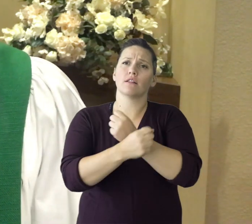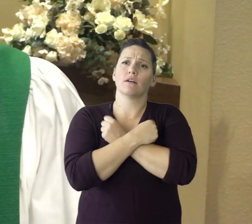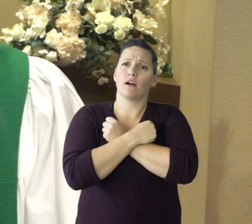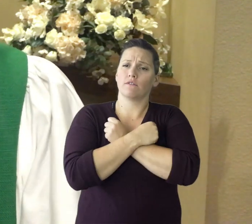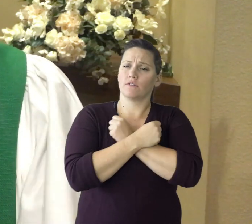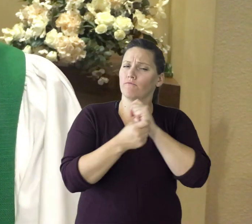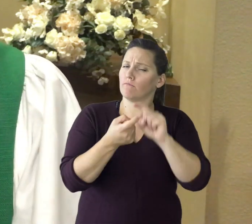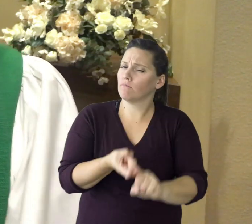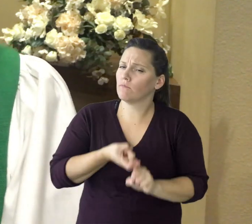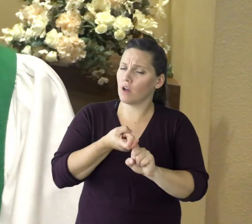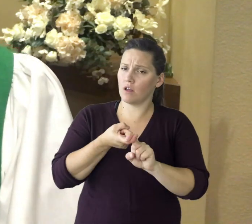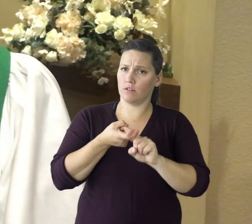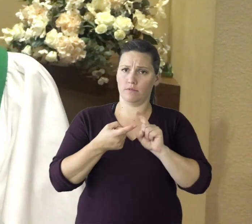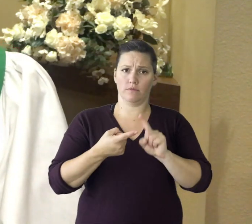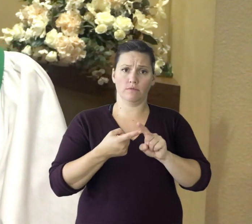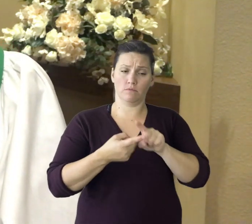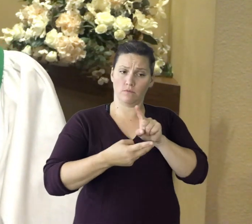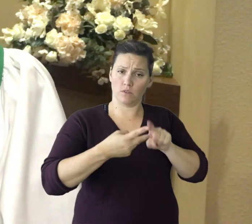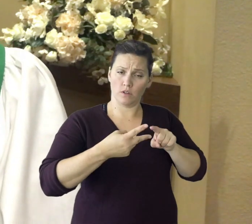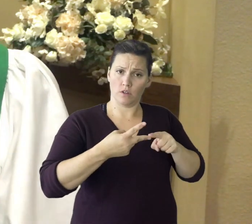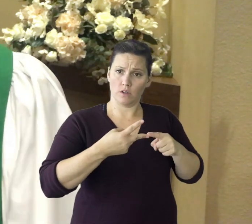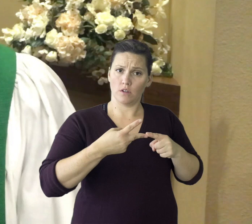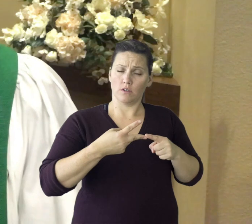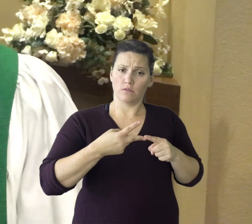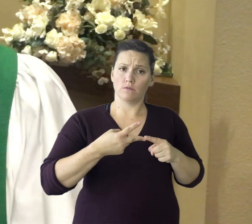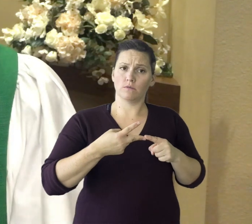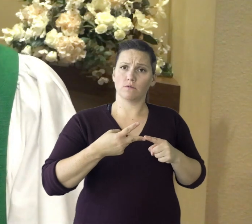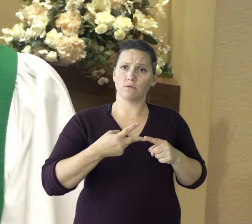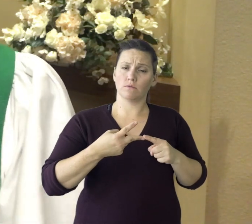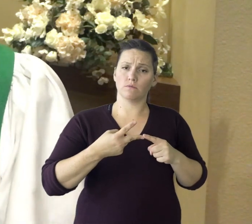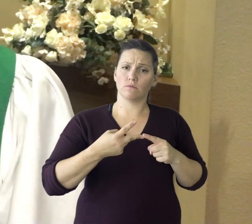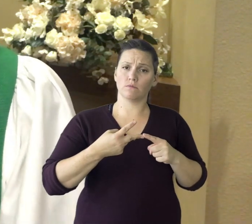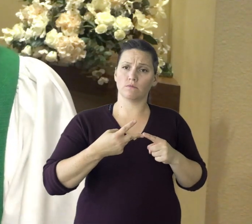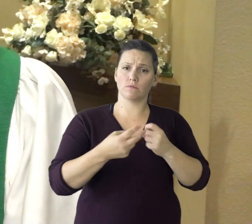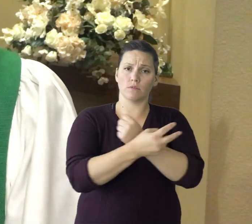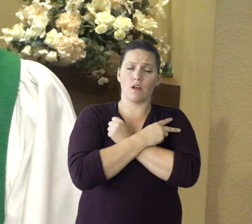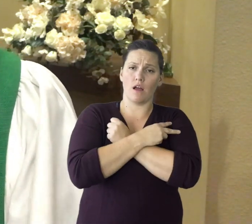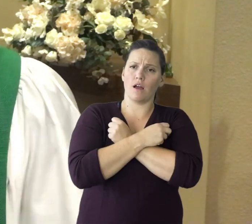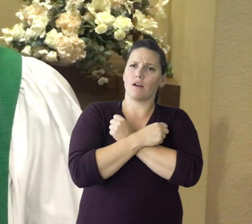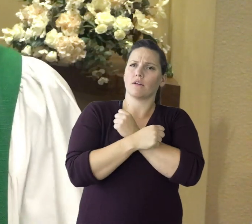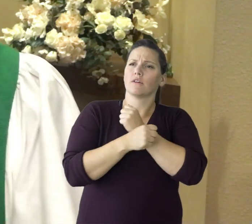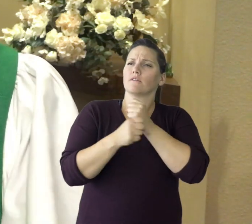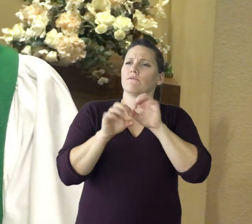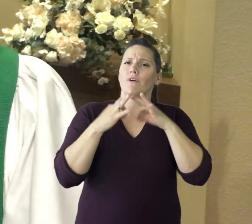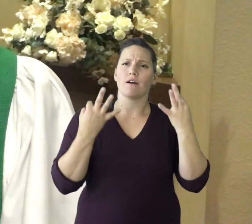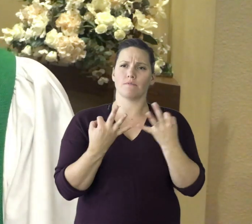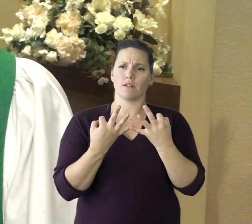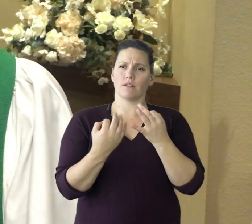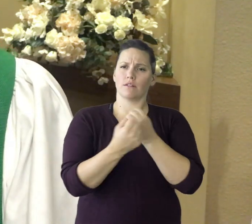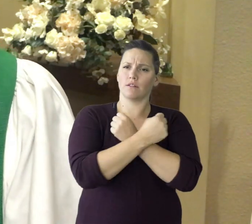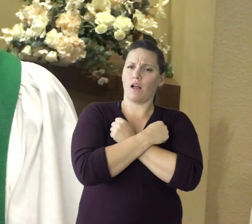of love between friends. There's another word in the Greek language for the love of